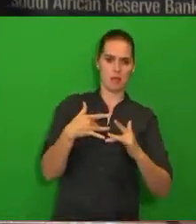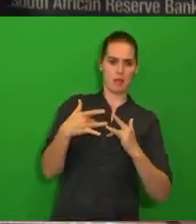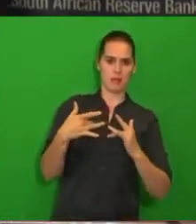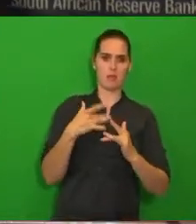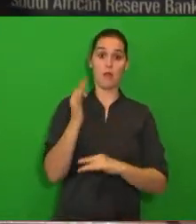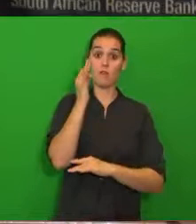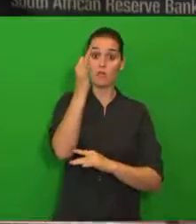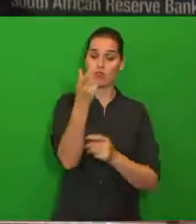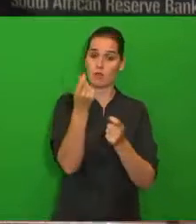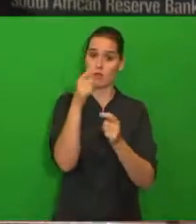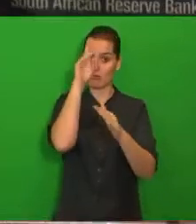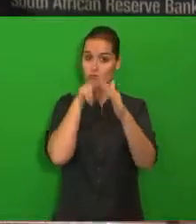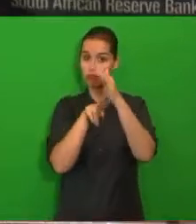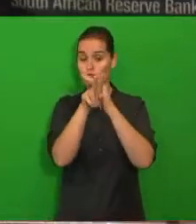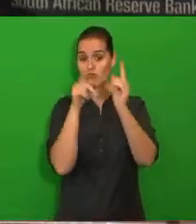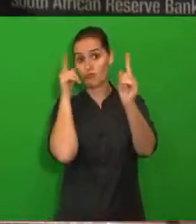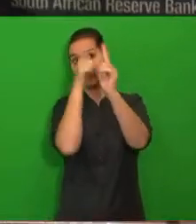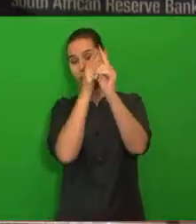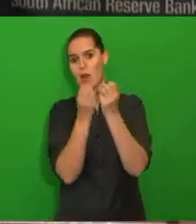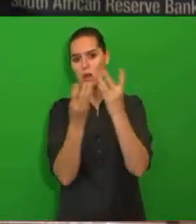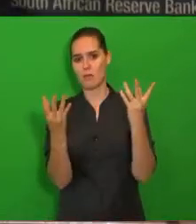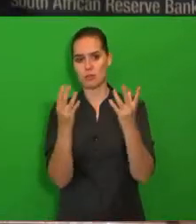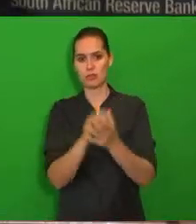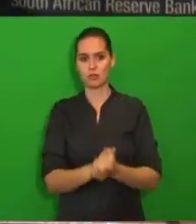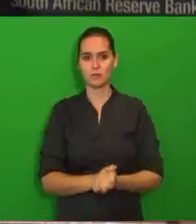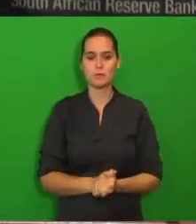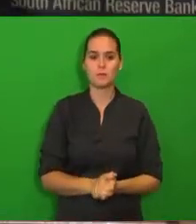future price trajectory.